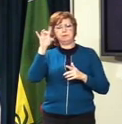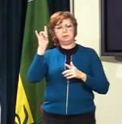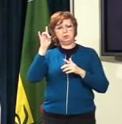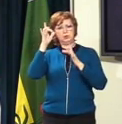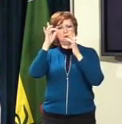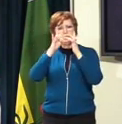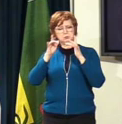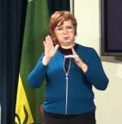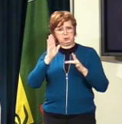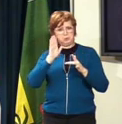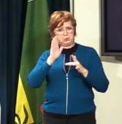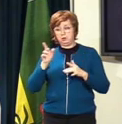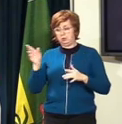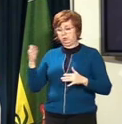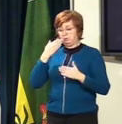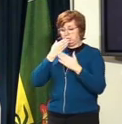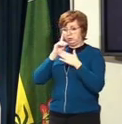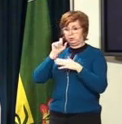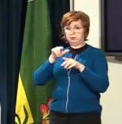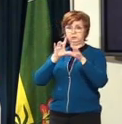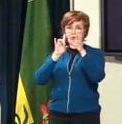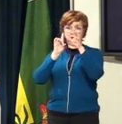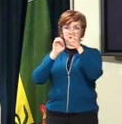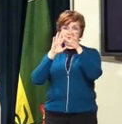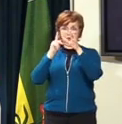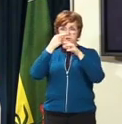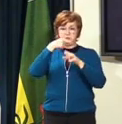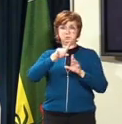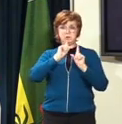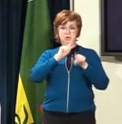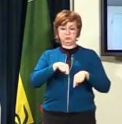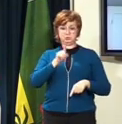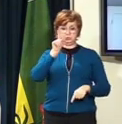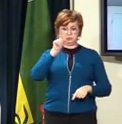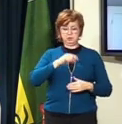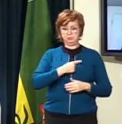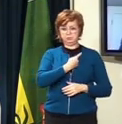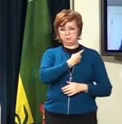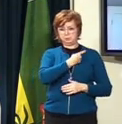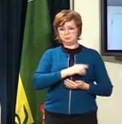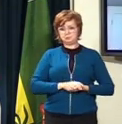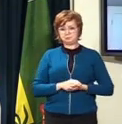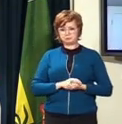be going? Okay, good question. Derek, I'm going to turn that one over to you if that's okay.